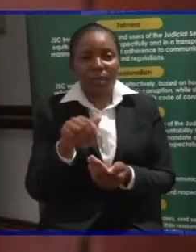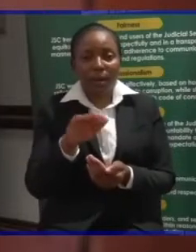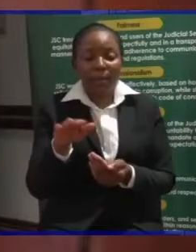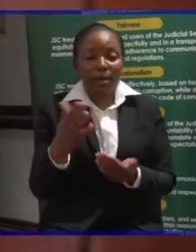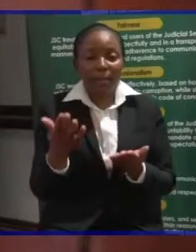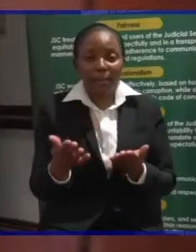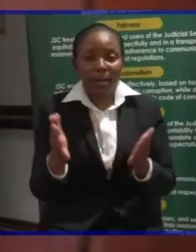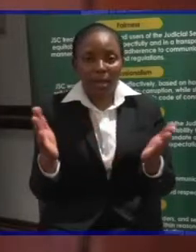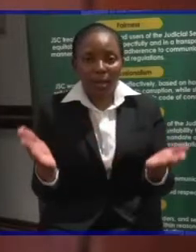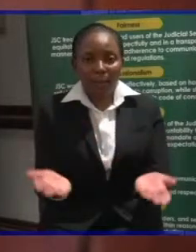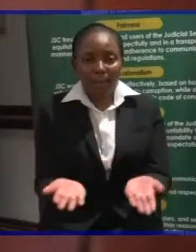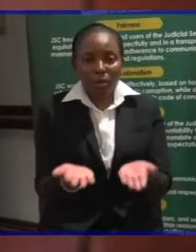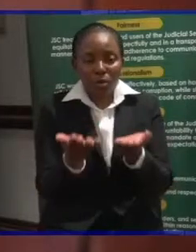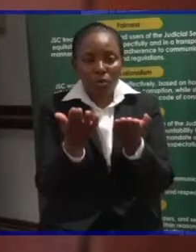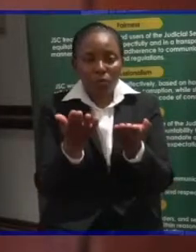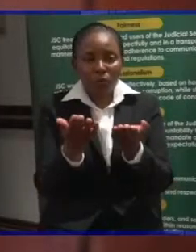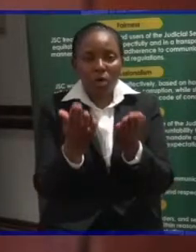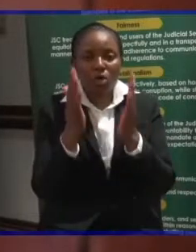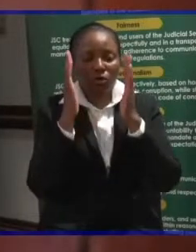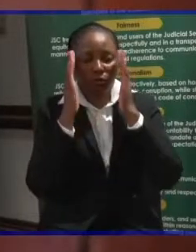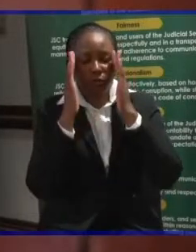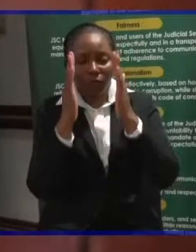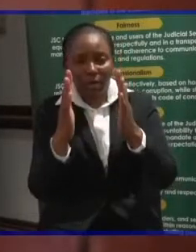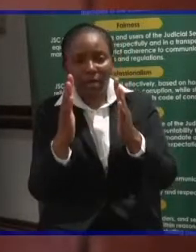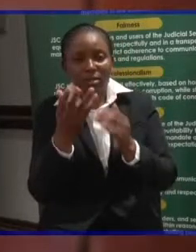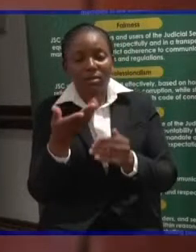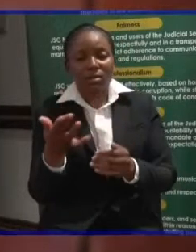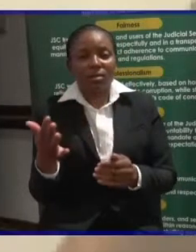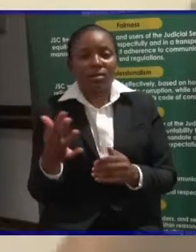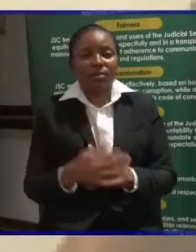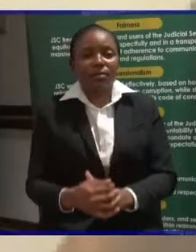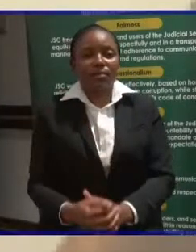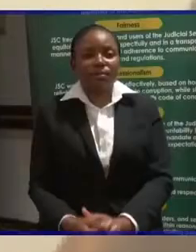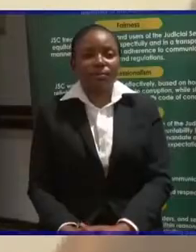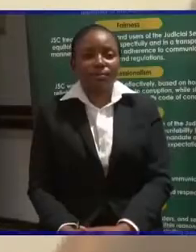on, to pay attention to details.